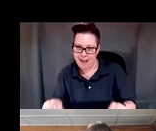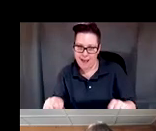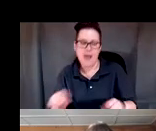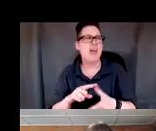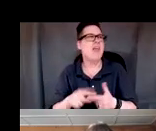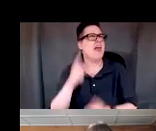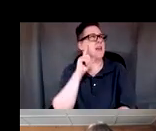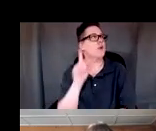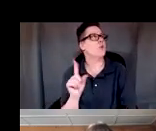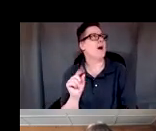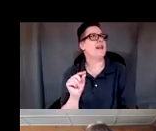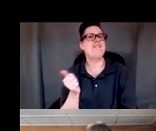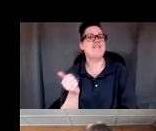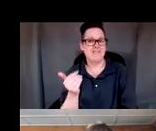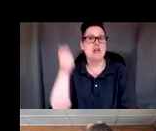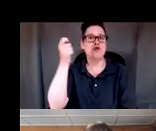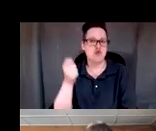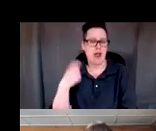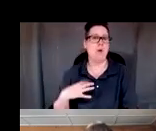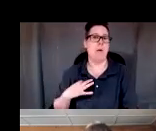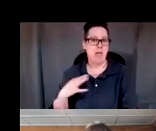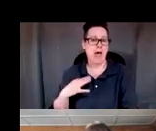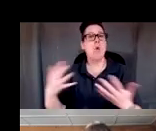was in 2015, where